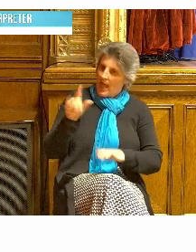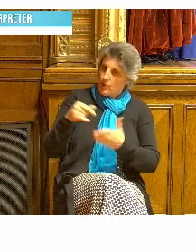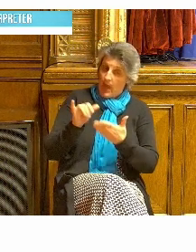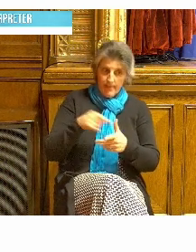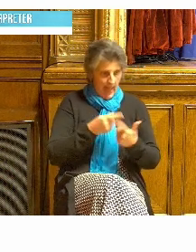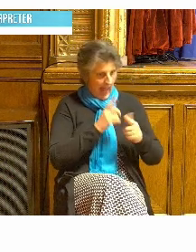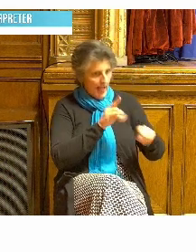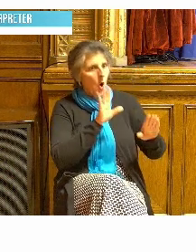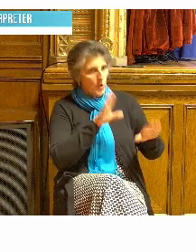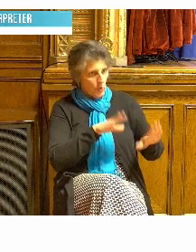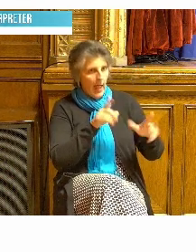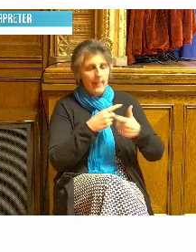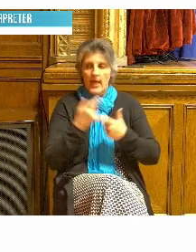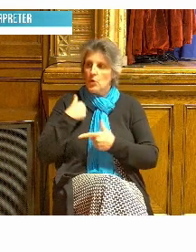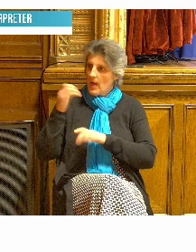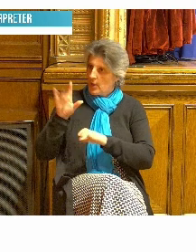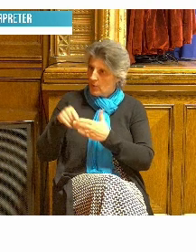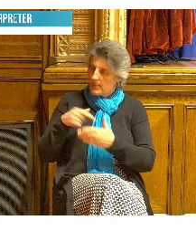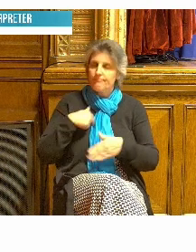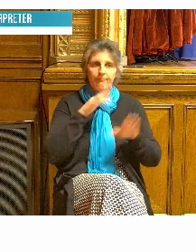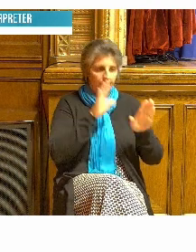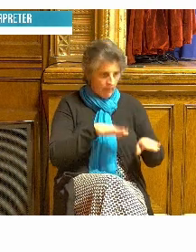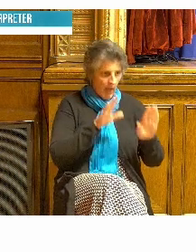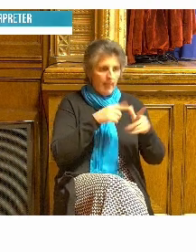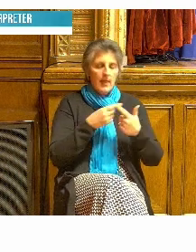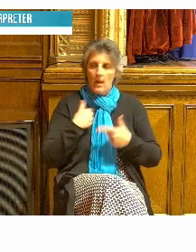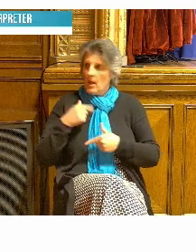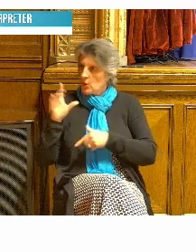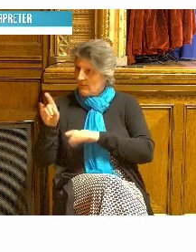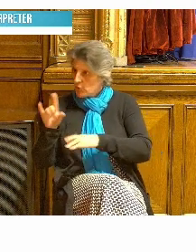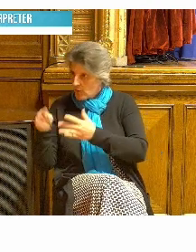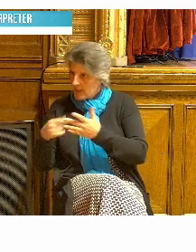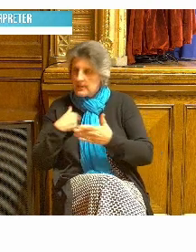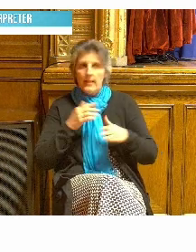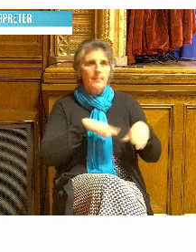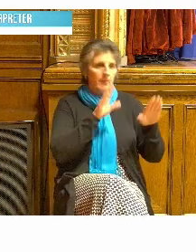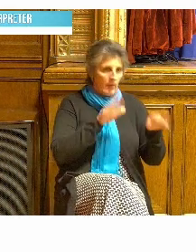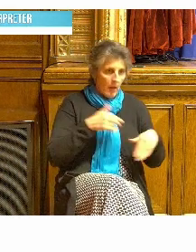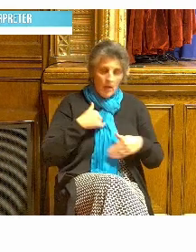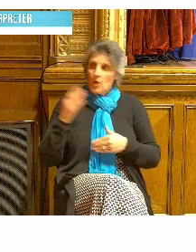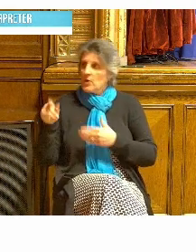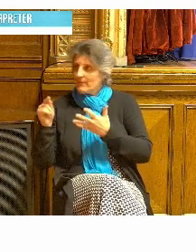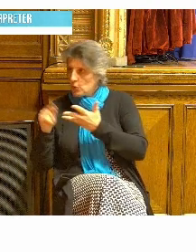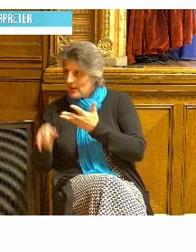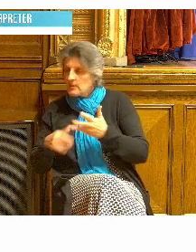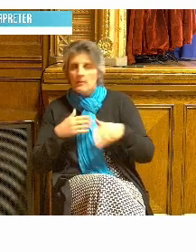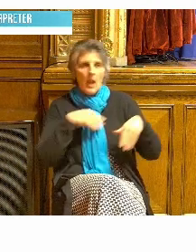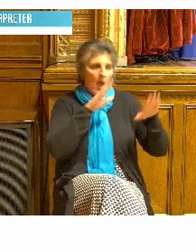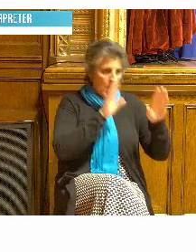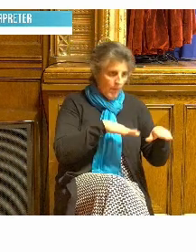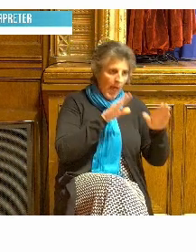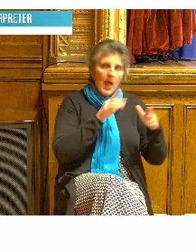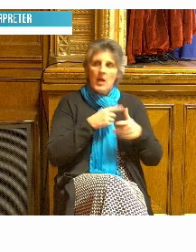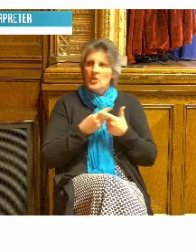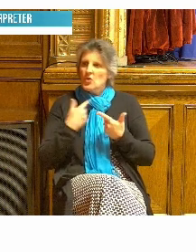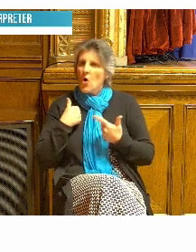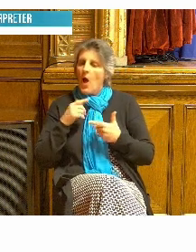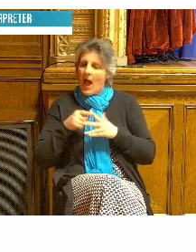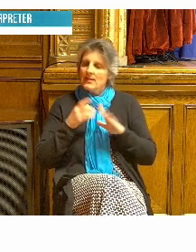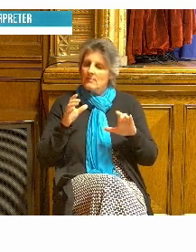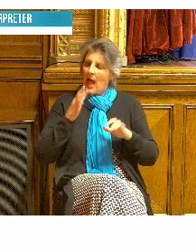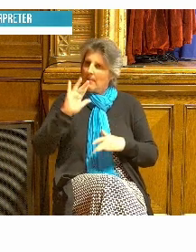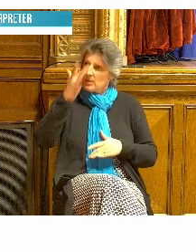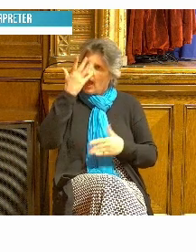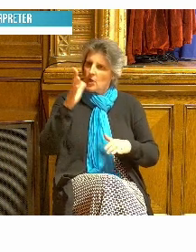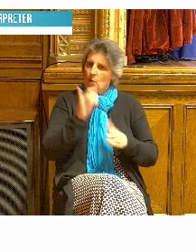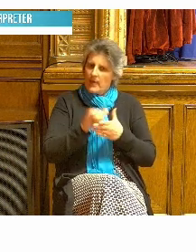then I go do that. And then they say, Chris, you got to do this. And then I go do this. And you know what happens? They say, Chris, you got to do that. So Chris is tired of doing that.